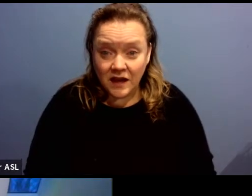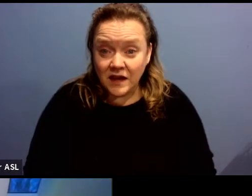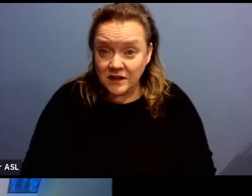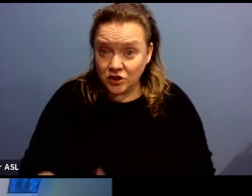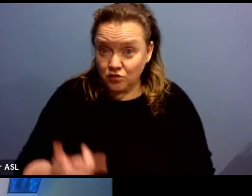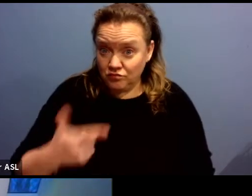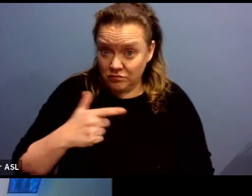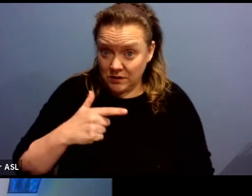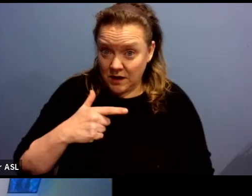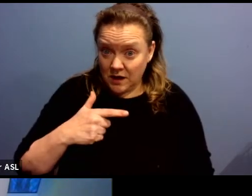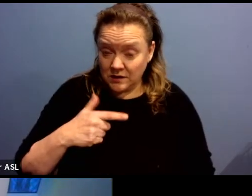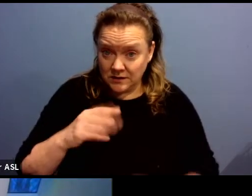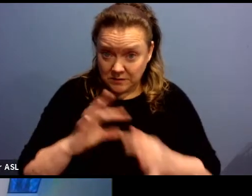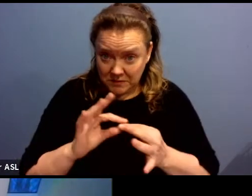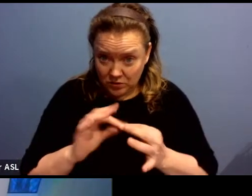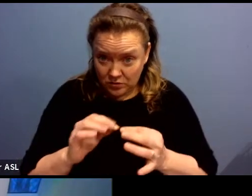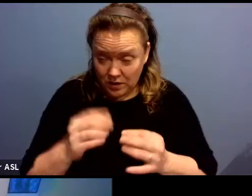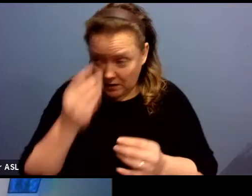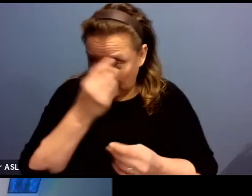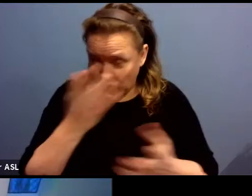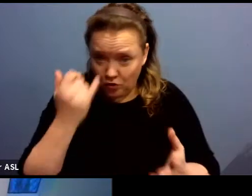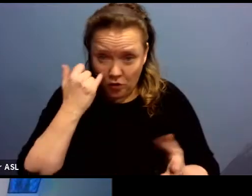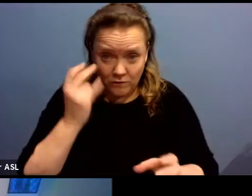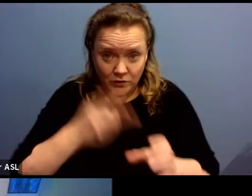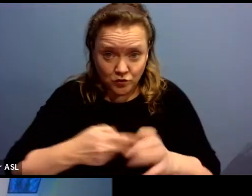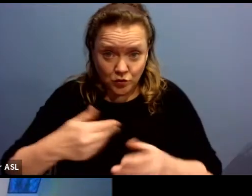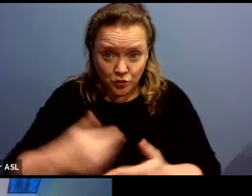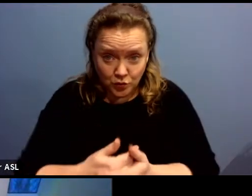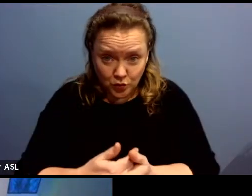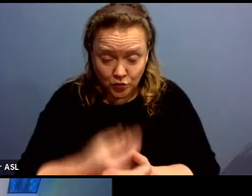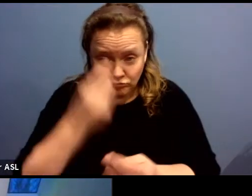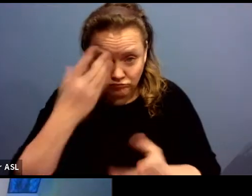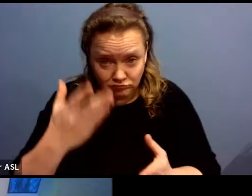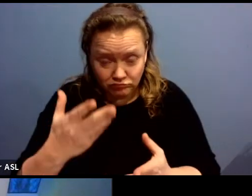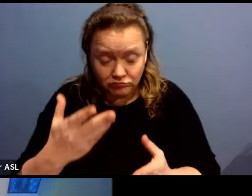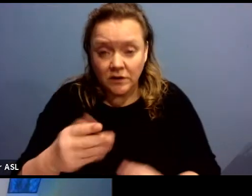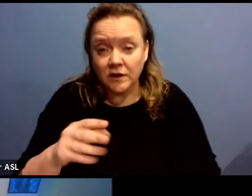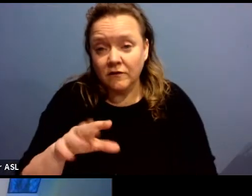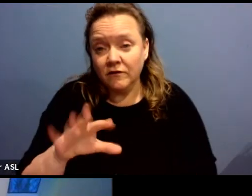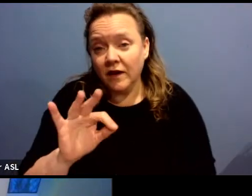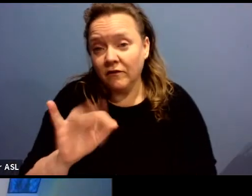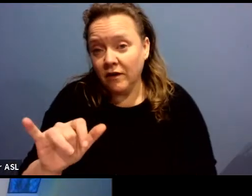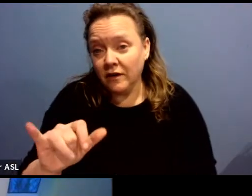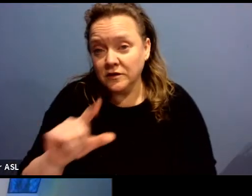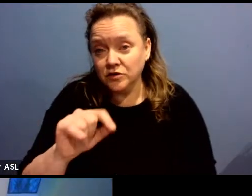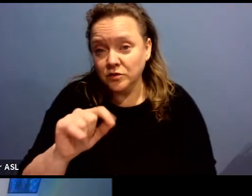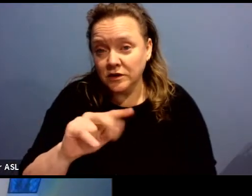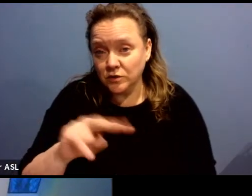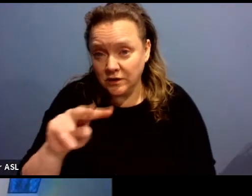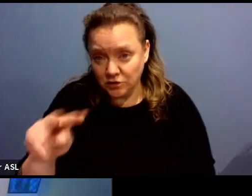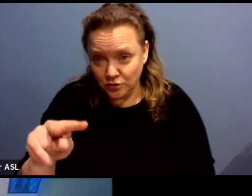the Metro Board of Directors Fiscal Year 2022 Proposed Budget Public Hearing.